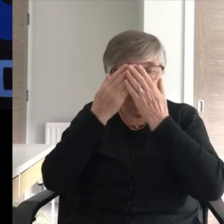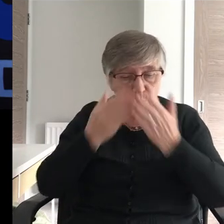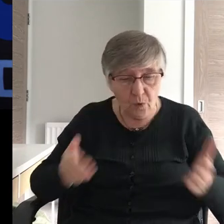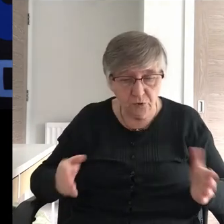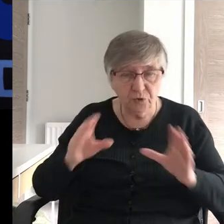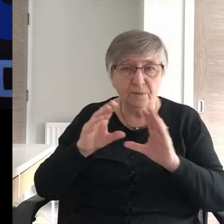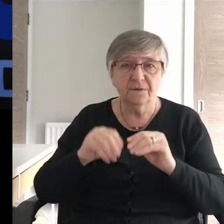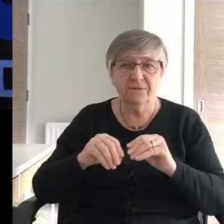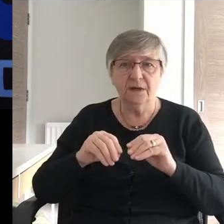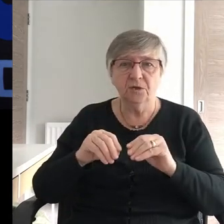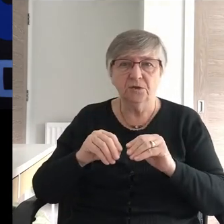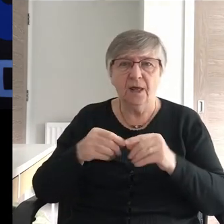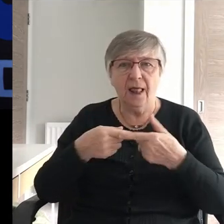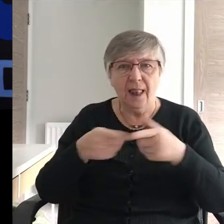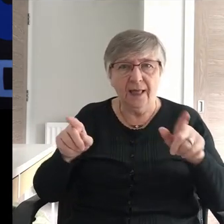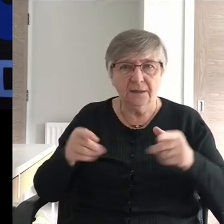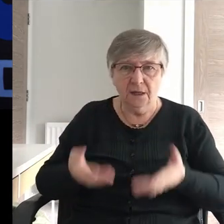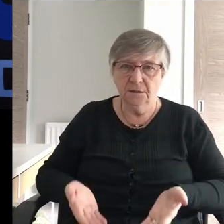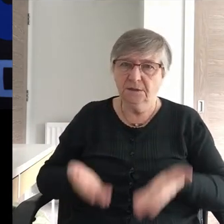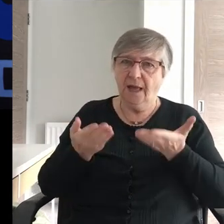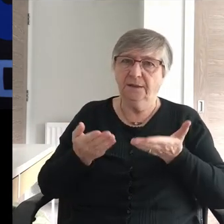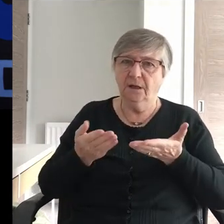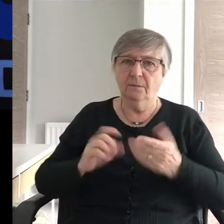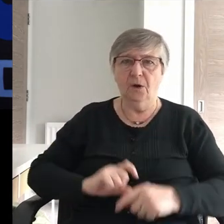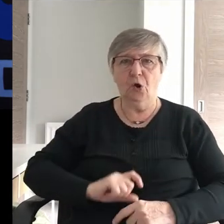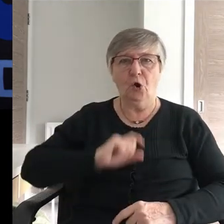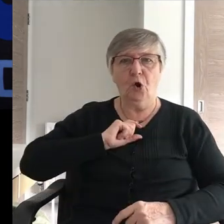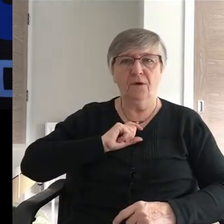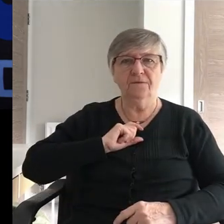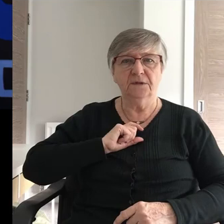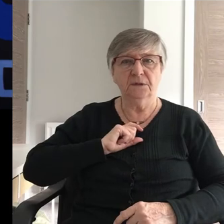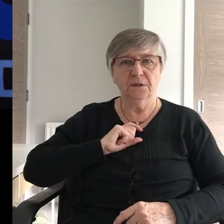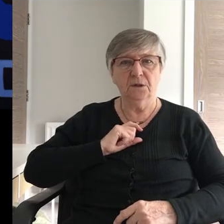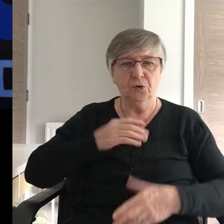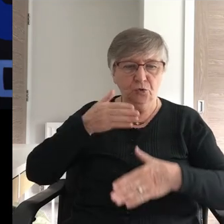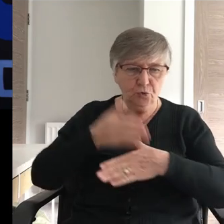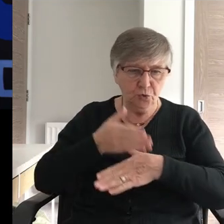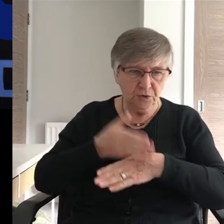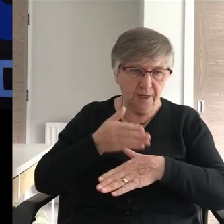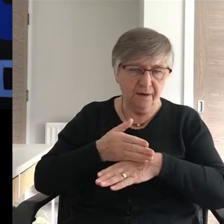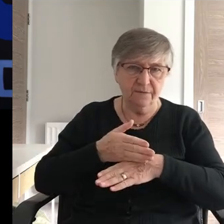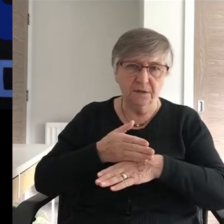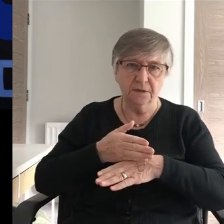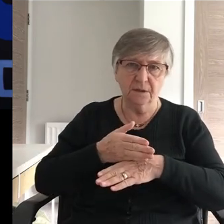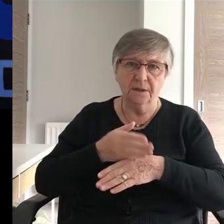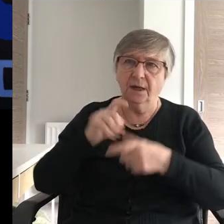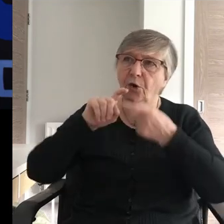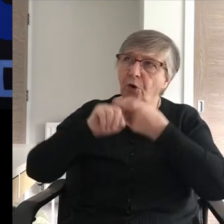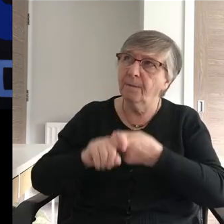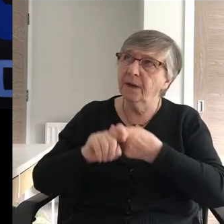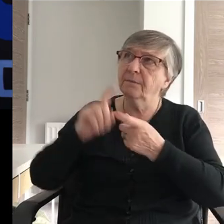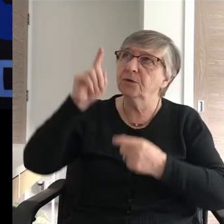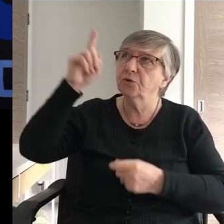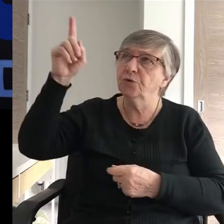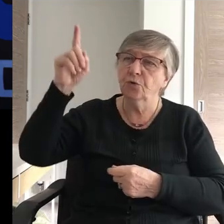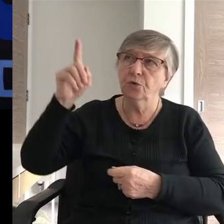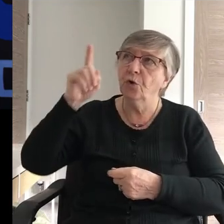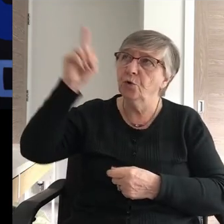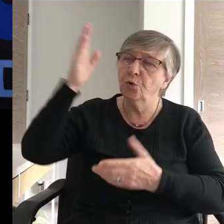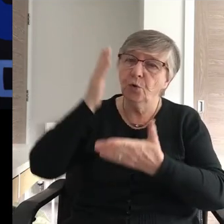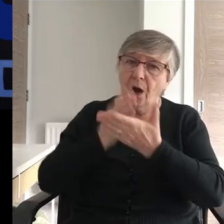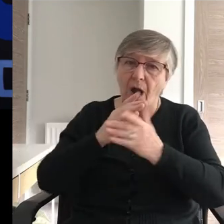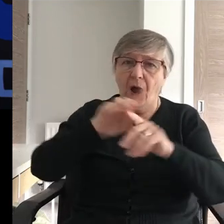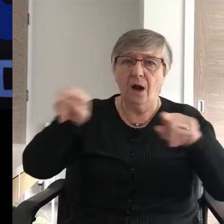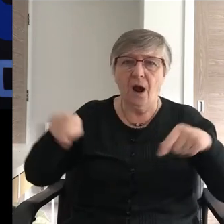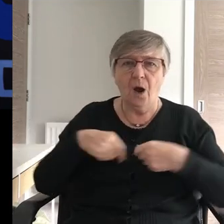is complete, let us rise with confidence to service and commitment. For you are